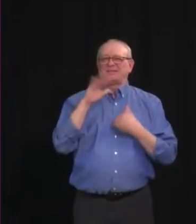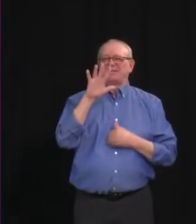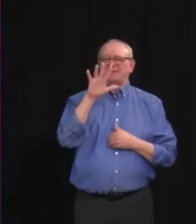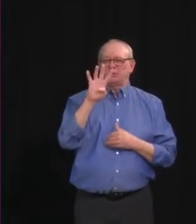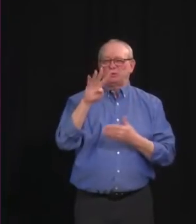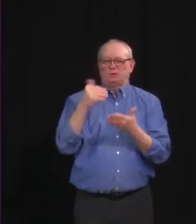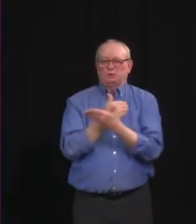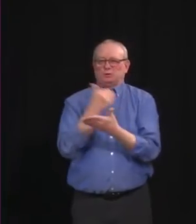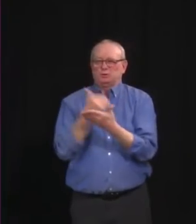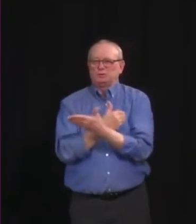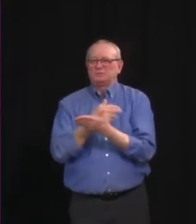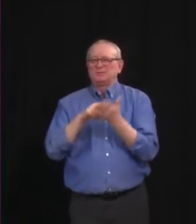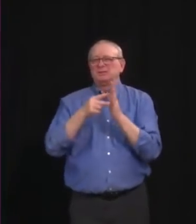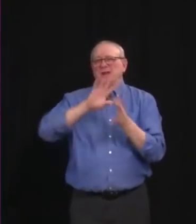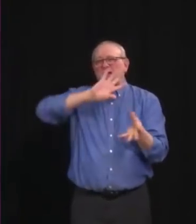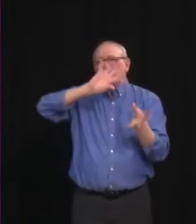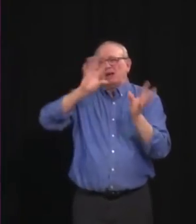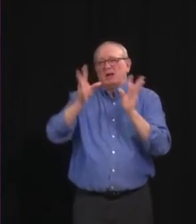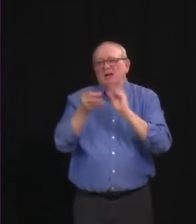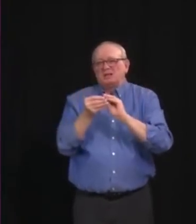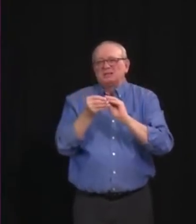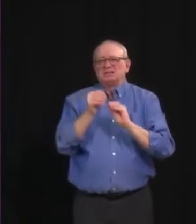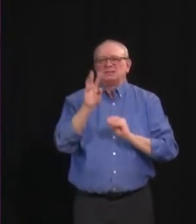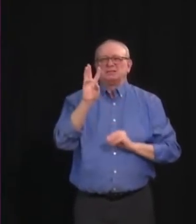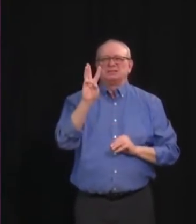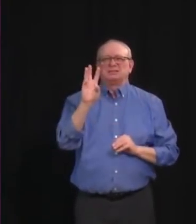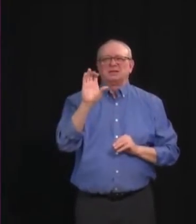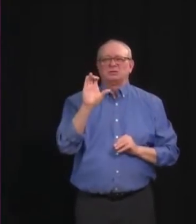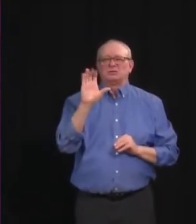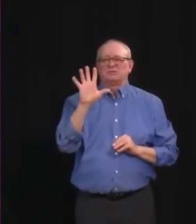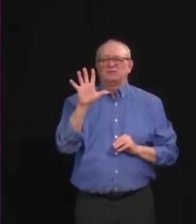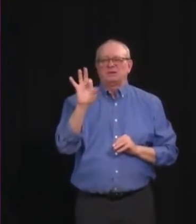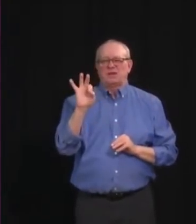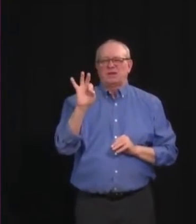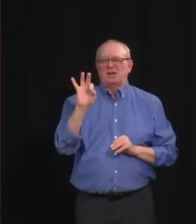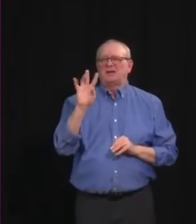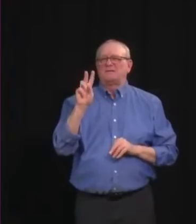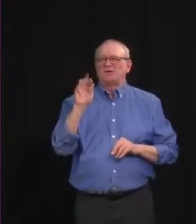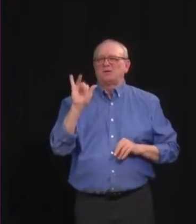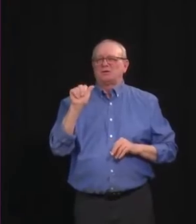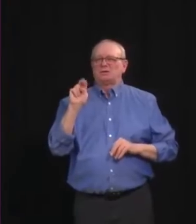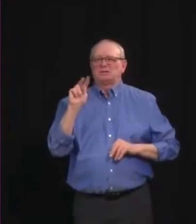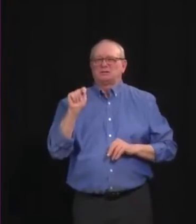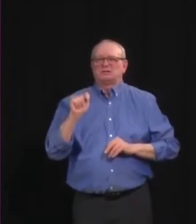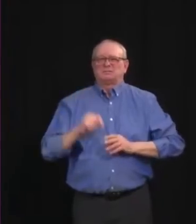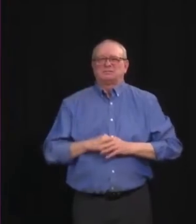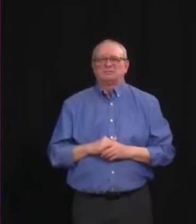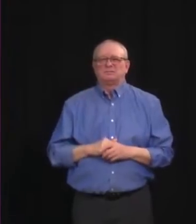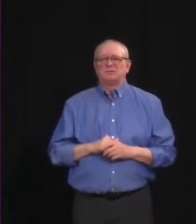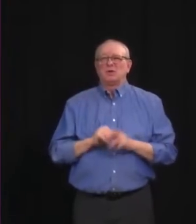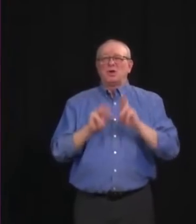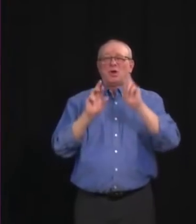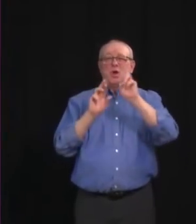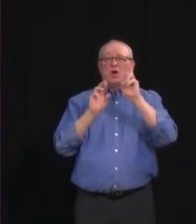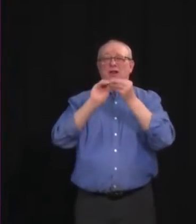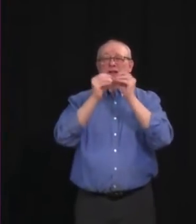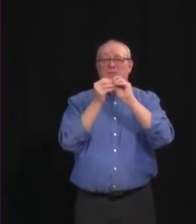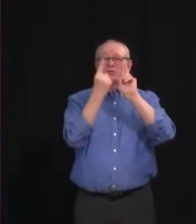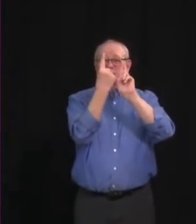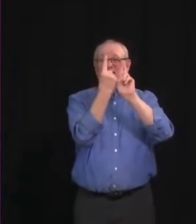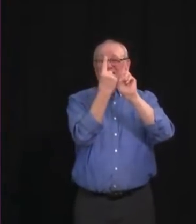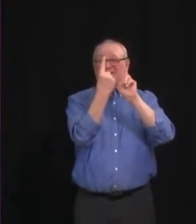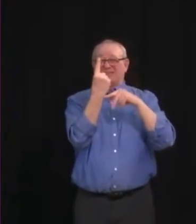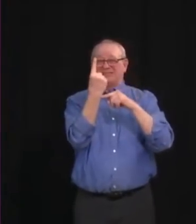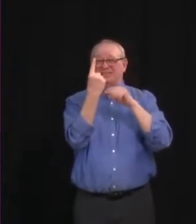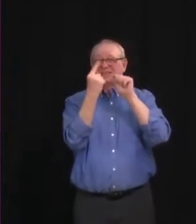0.95. It is promising to have an RT value below 1, but we must all continue to do our part to move from the plateau we are